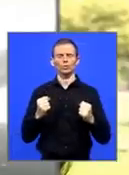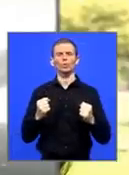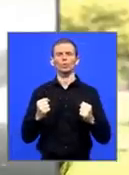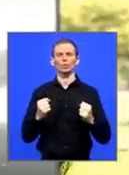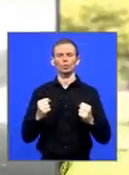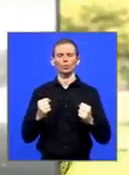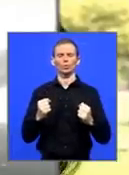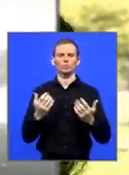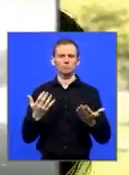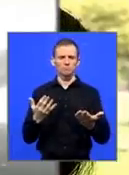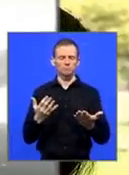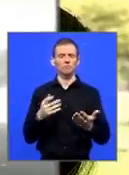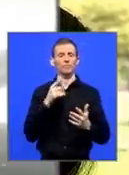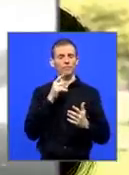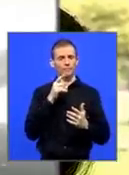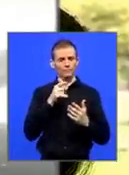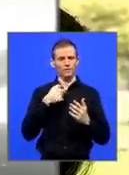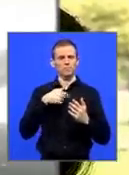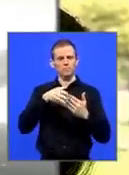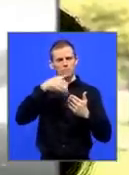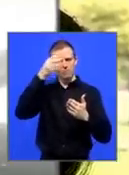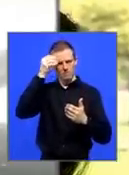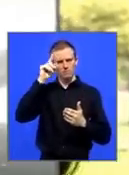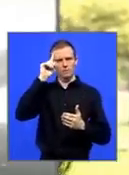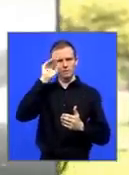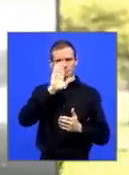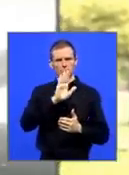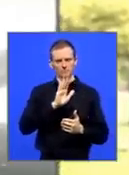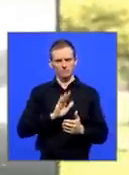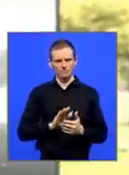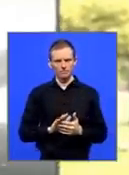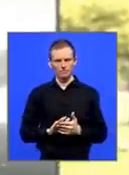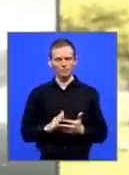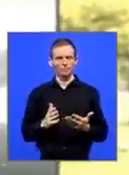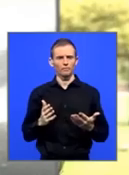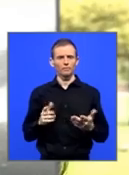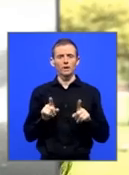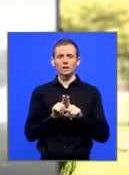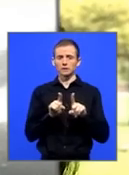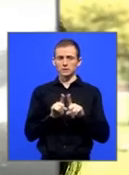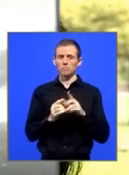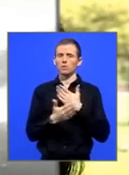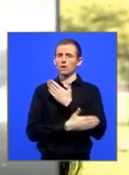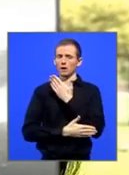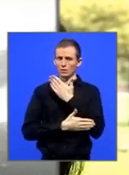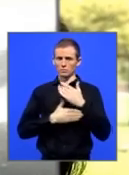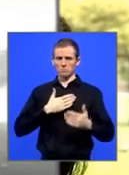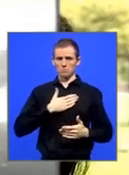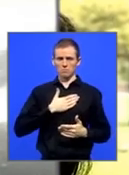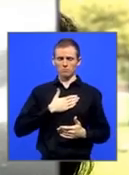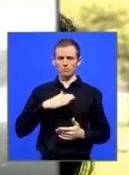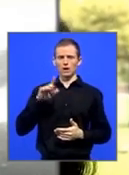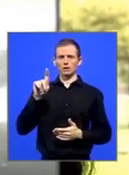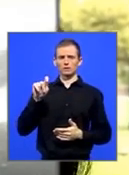We follow the truth and reconciliation process here. We made the same